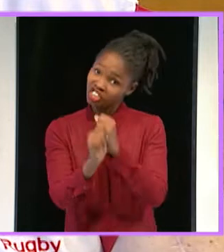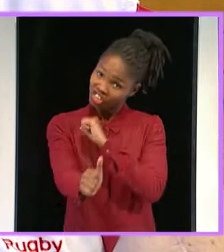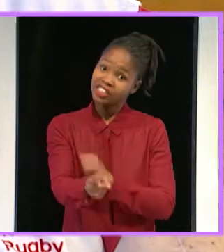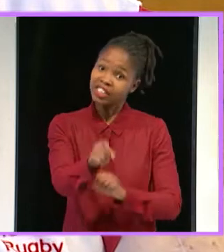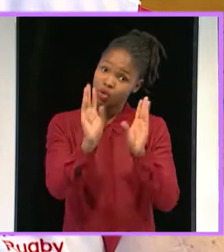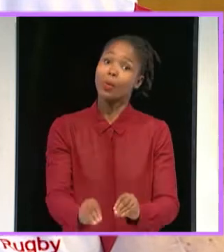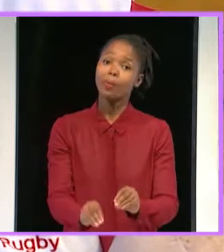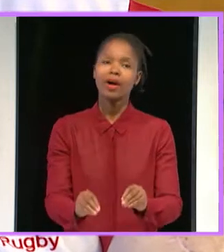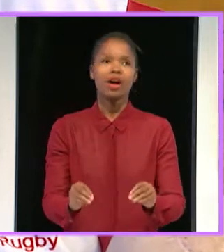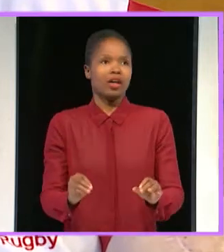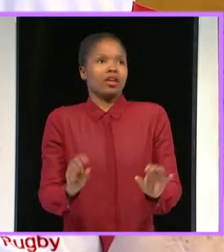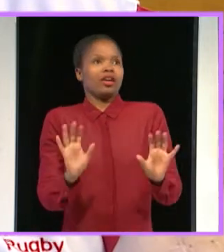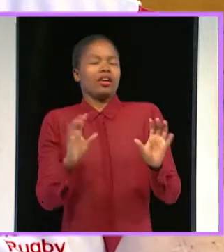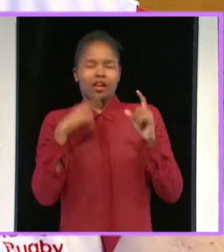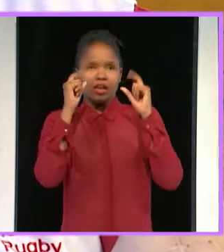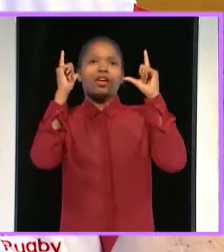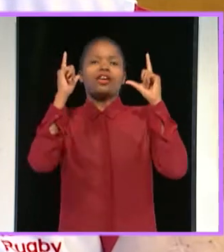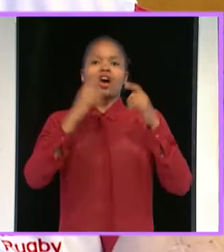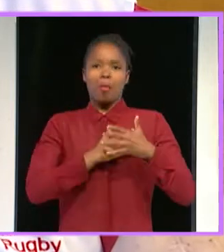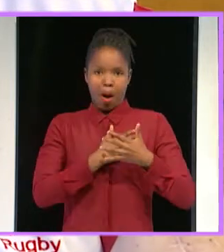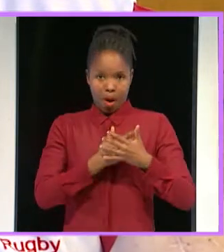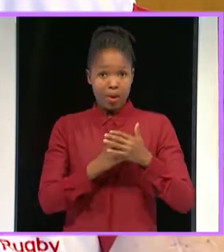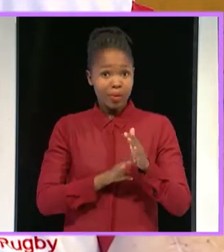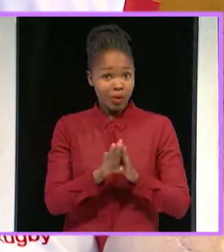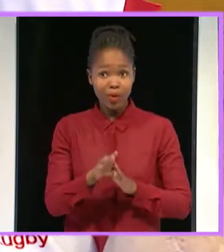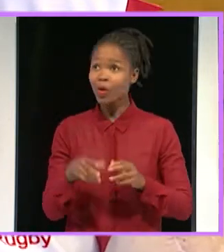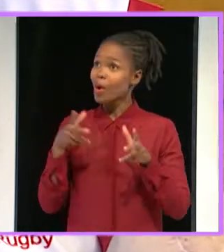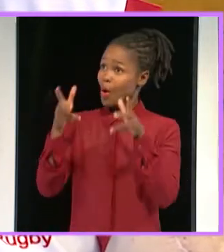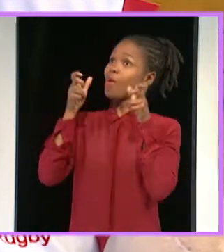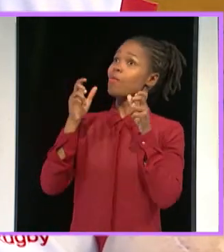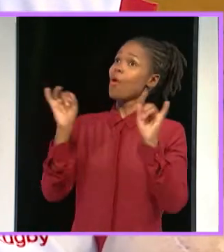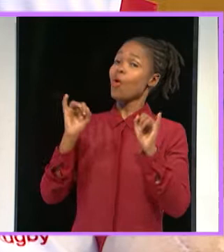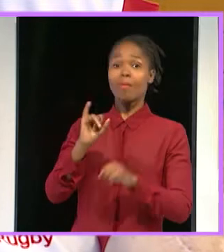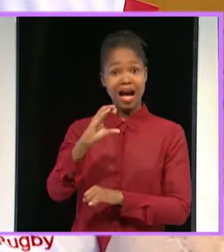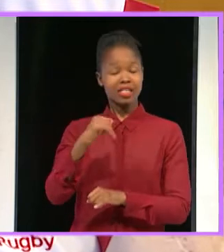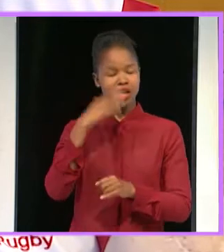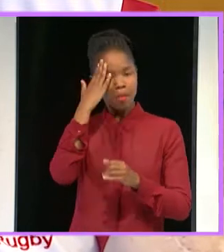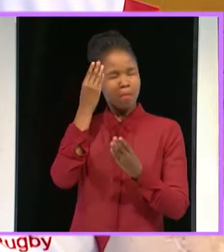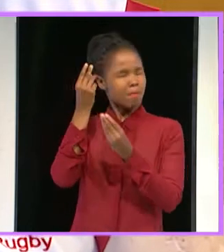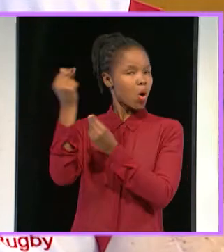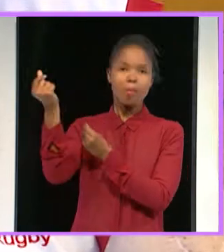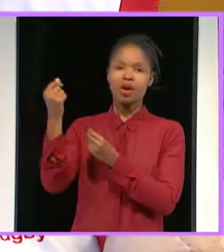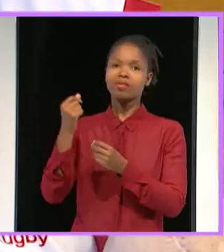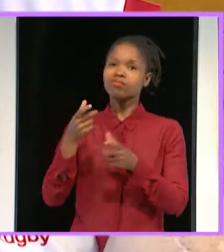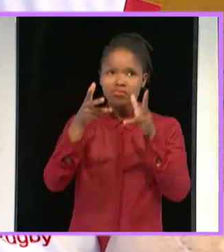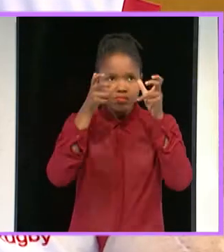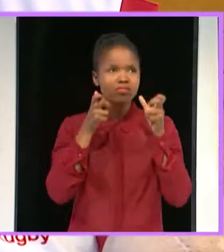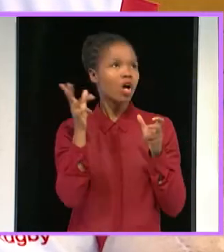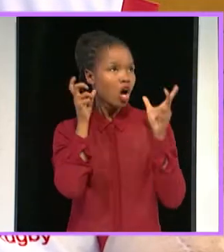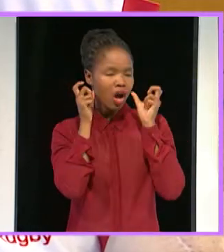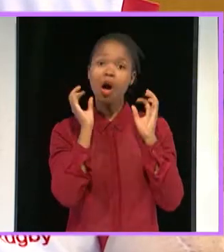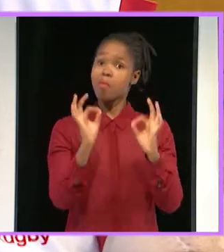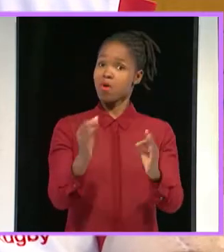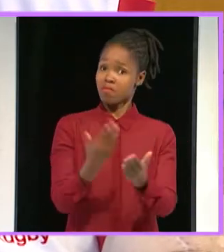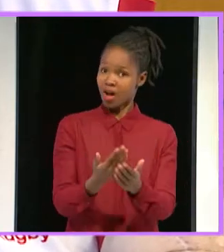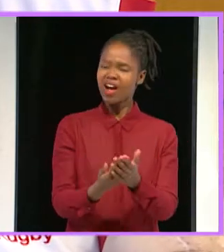and everything settles again. And wow. After 5 so or 10 you minutes, listened even though you were in a coma? Yeah, see, so I can say I